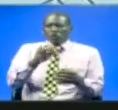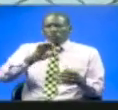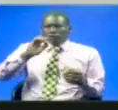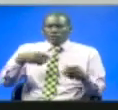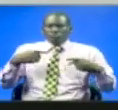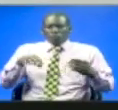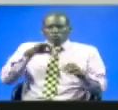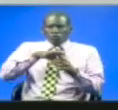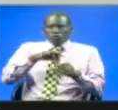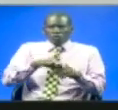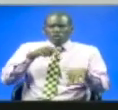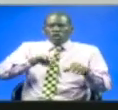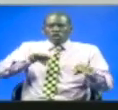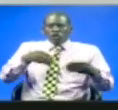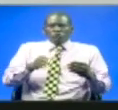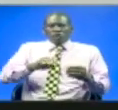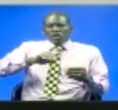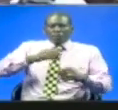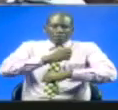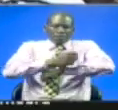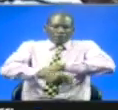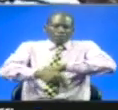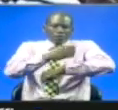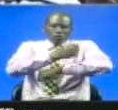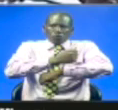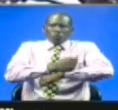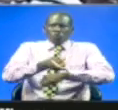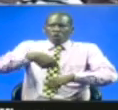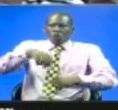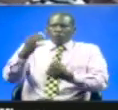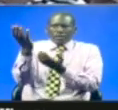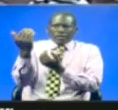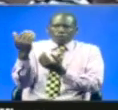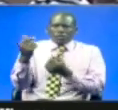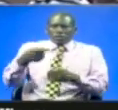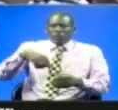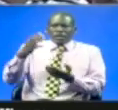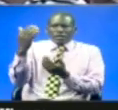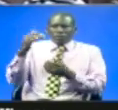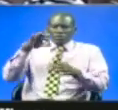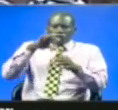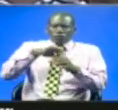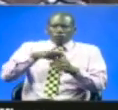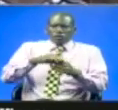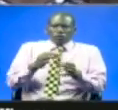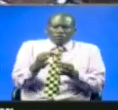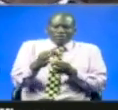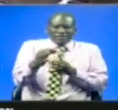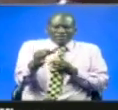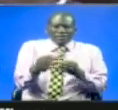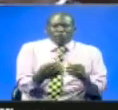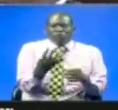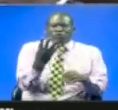vote at the Busia Township Primary School. We expect the voting will be extended by around 4 hours,